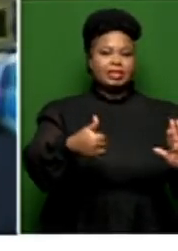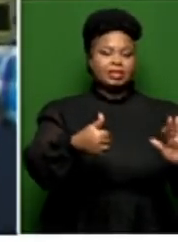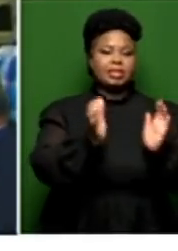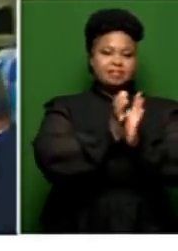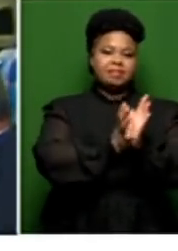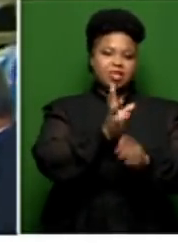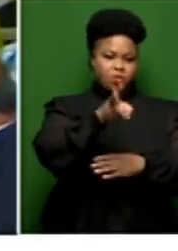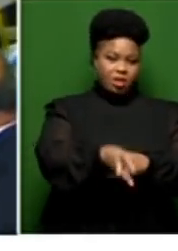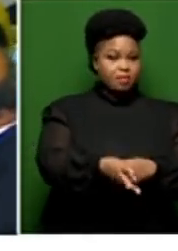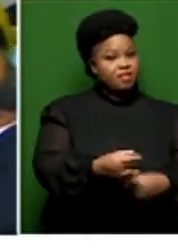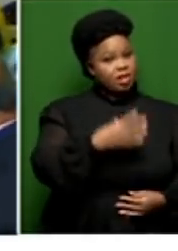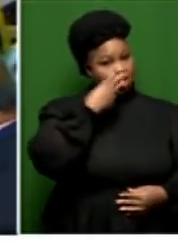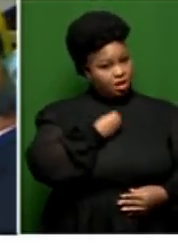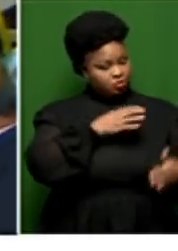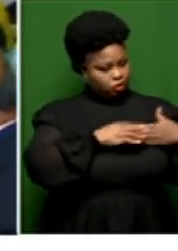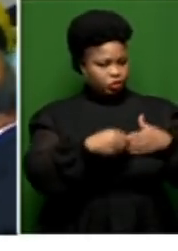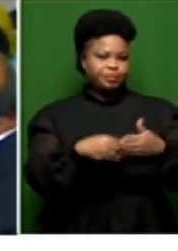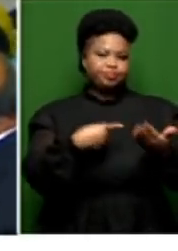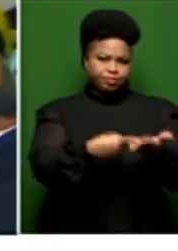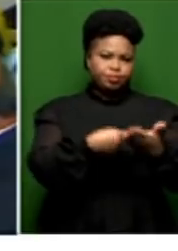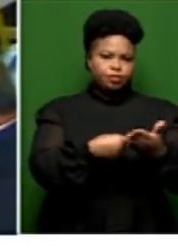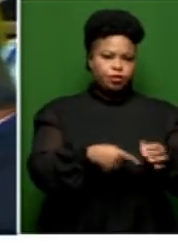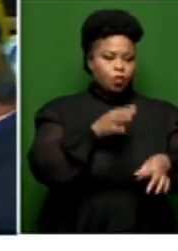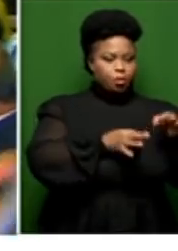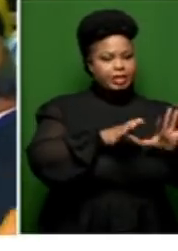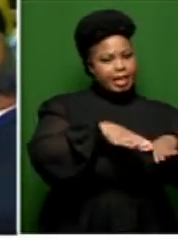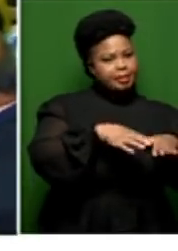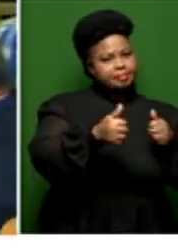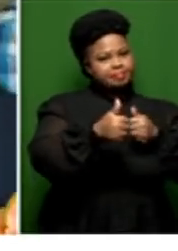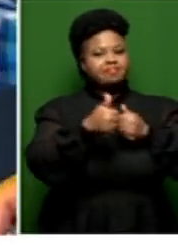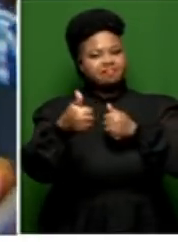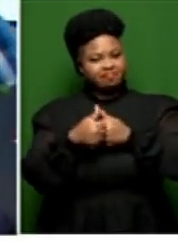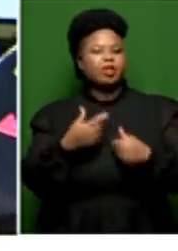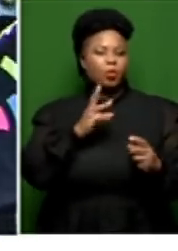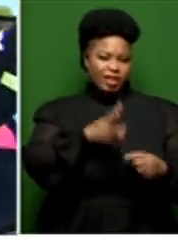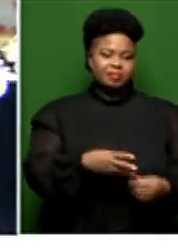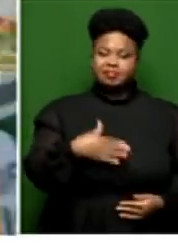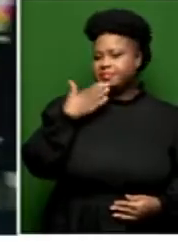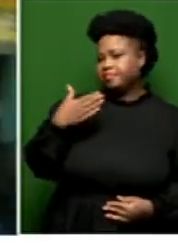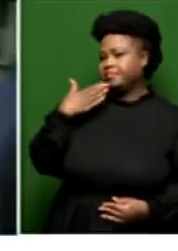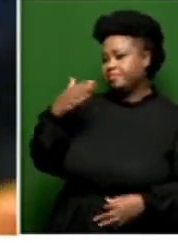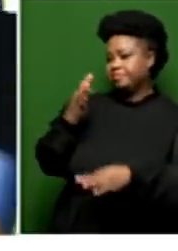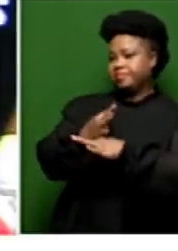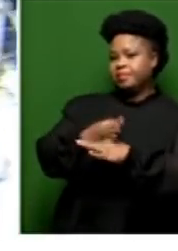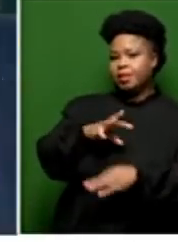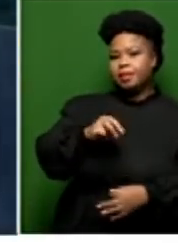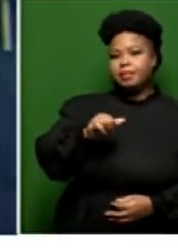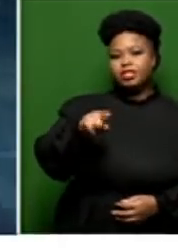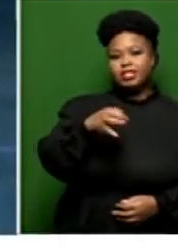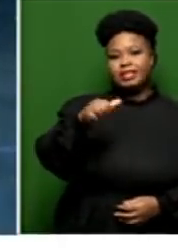me to lead the discussion on coalitions, I'll do it. Thank you so much, Ntate Mashatile. That was